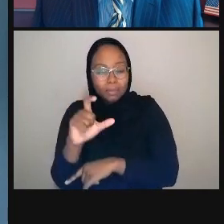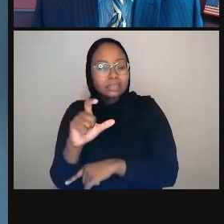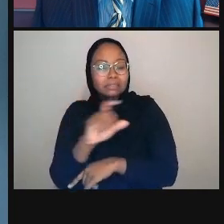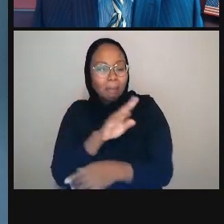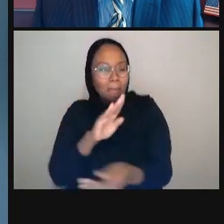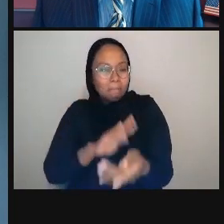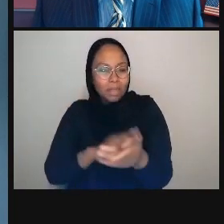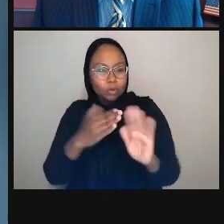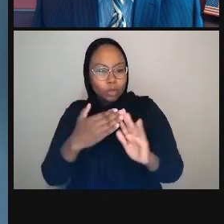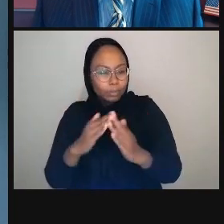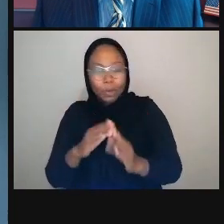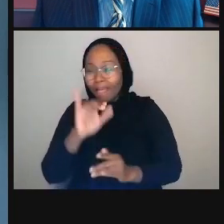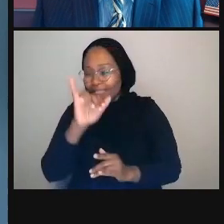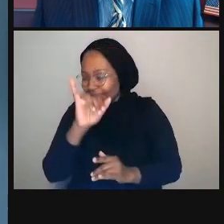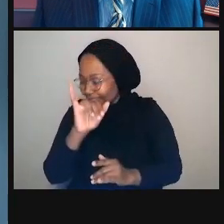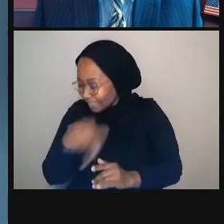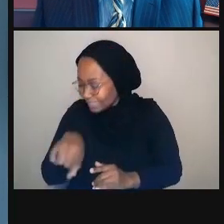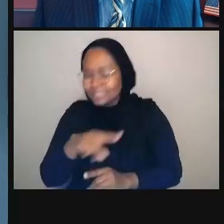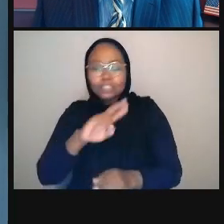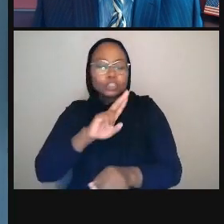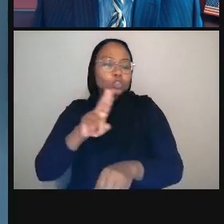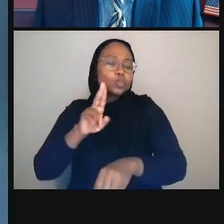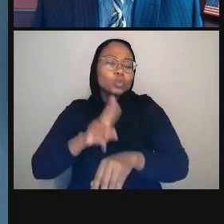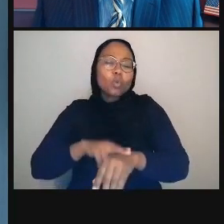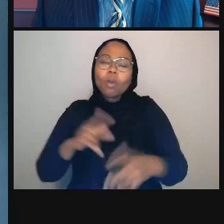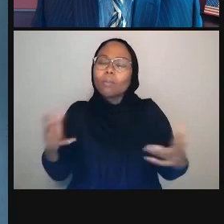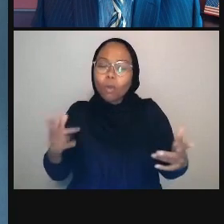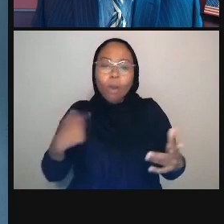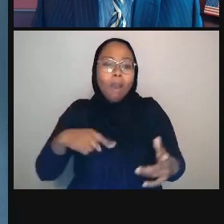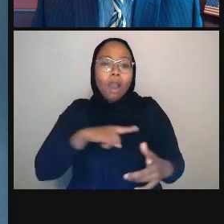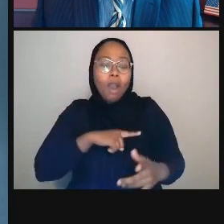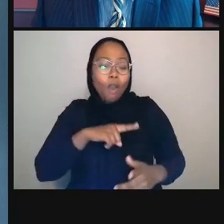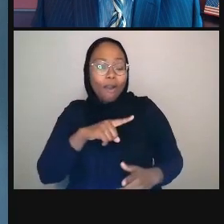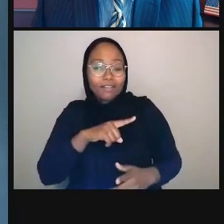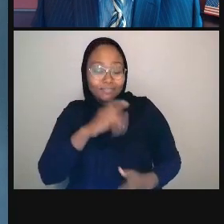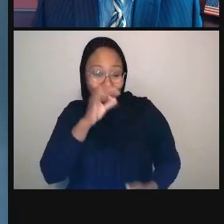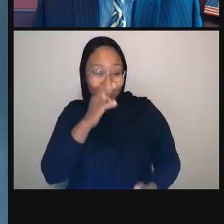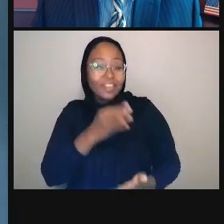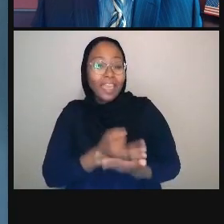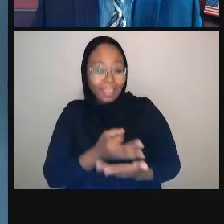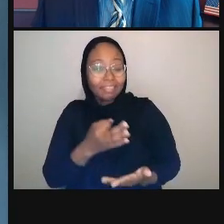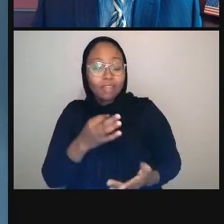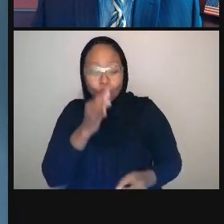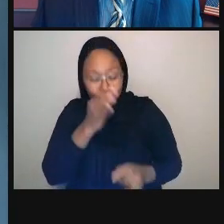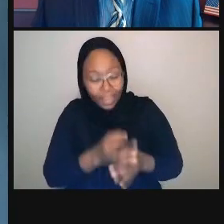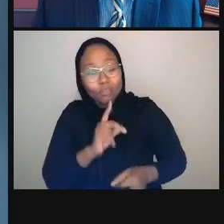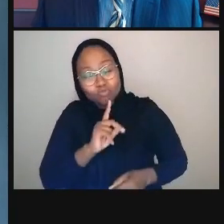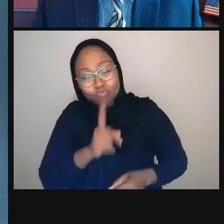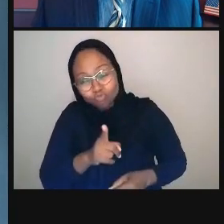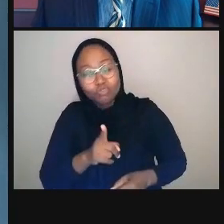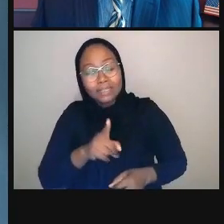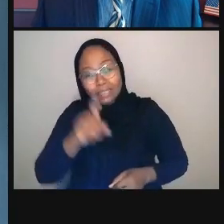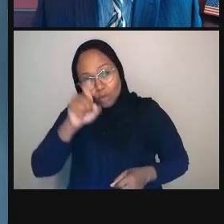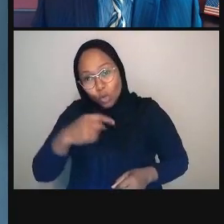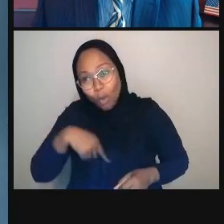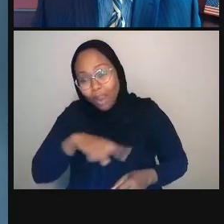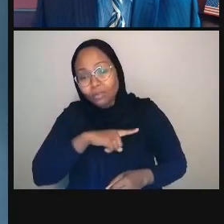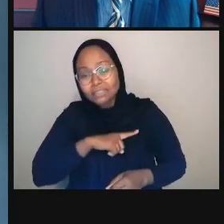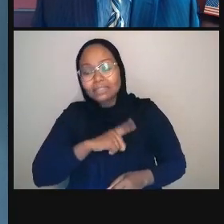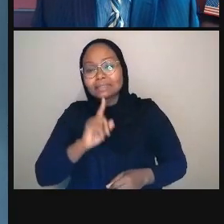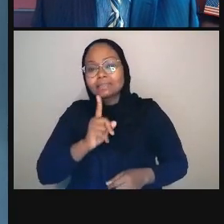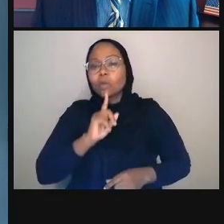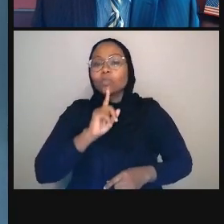this is going to be a long haul. But I think that our faith tradition calls us to be truth tellers, right? And it calls us to